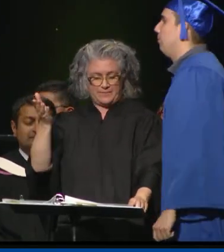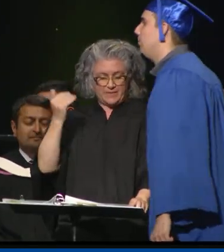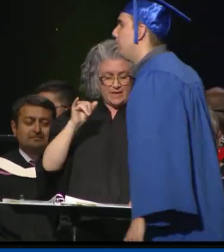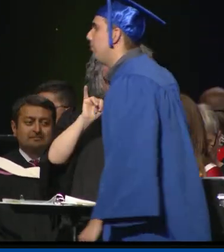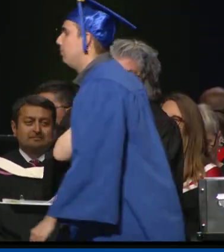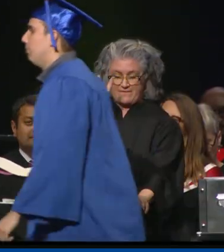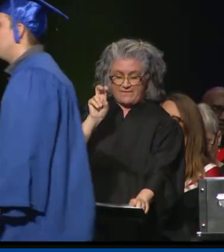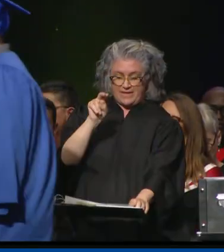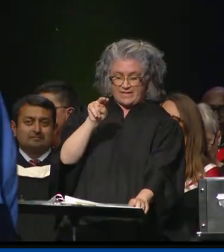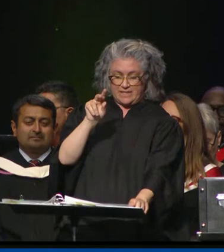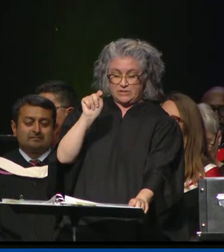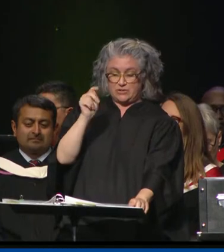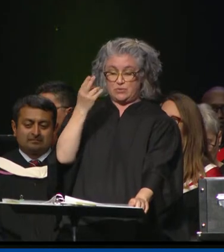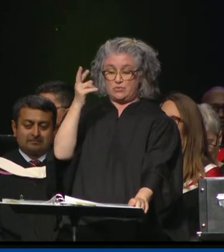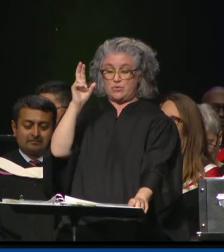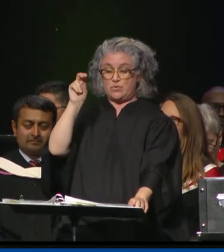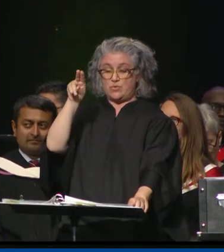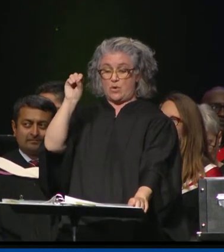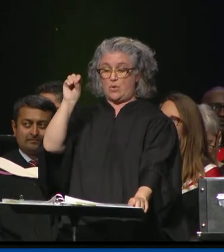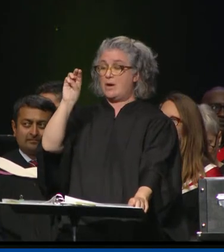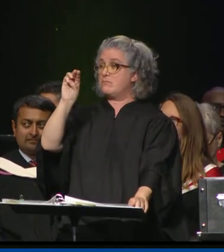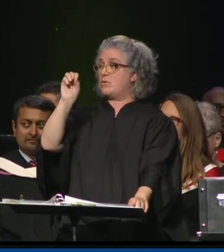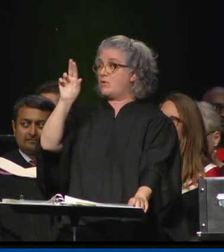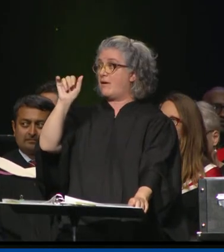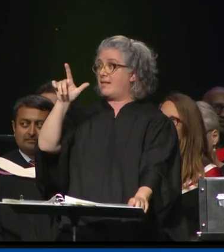Ivan Toruno Morales.